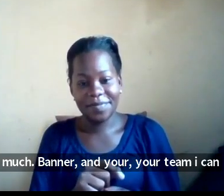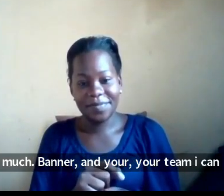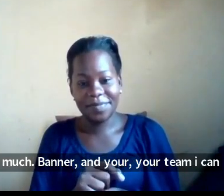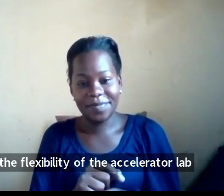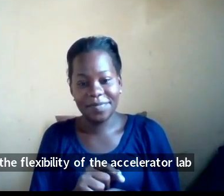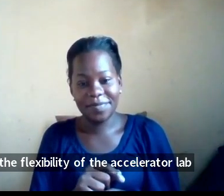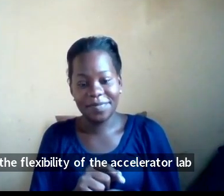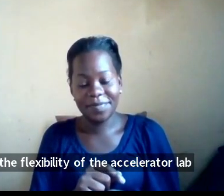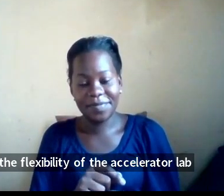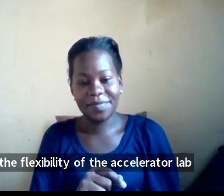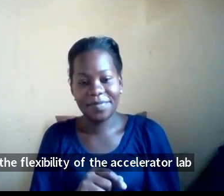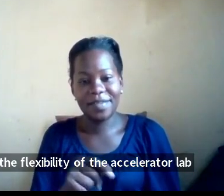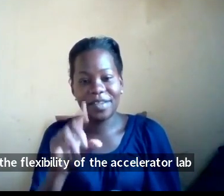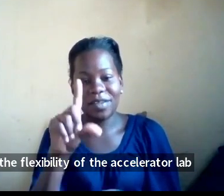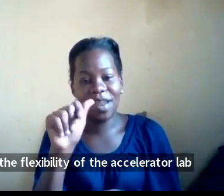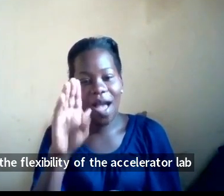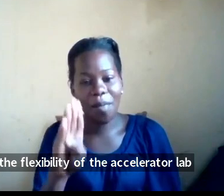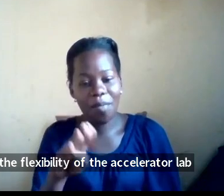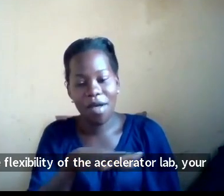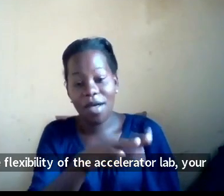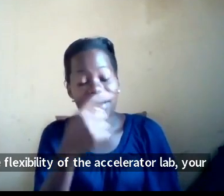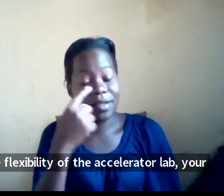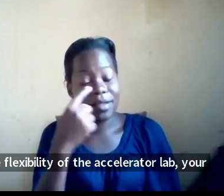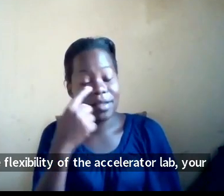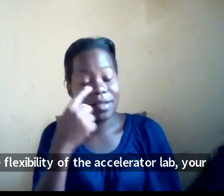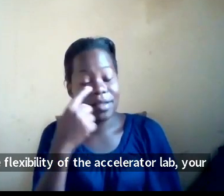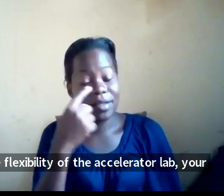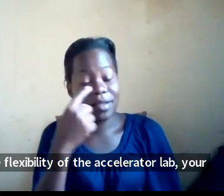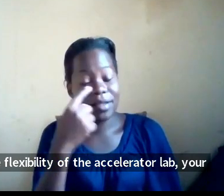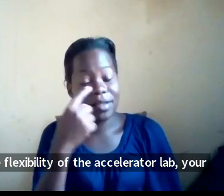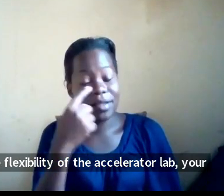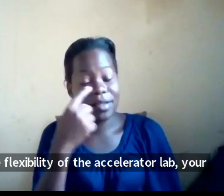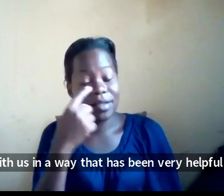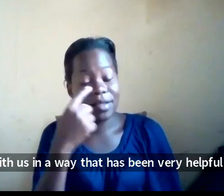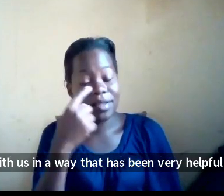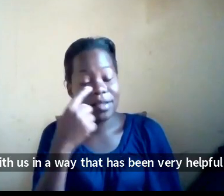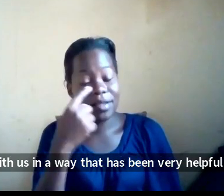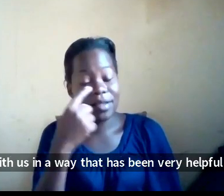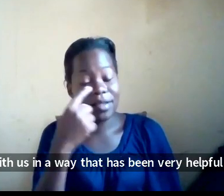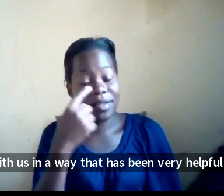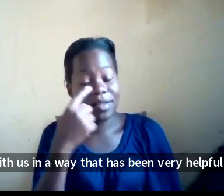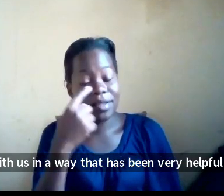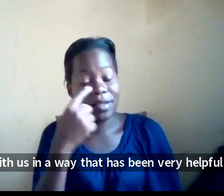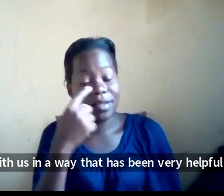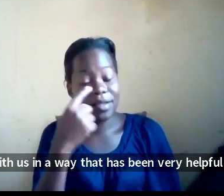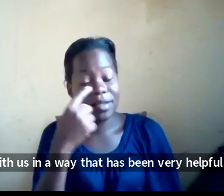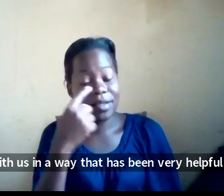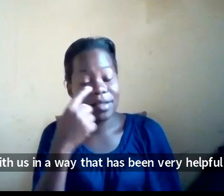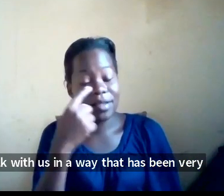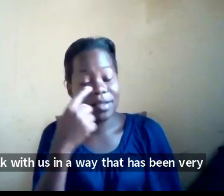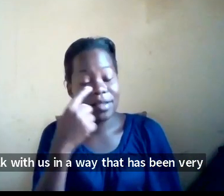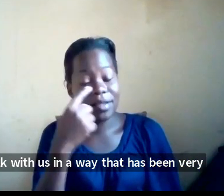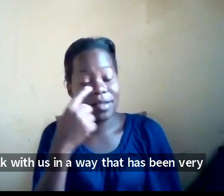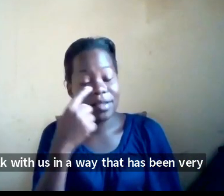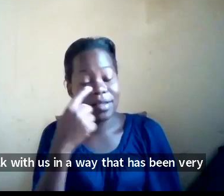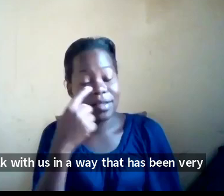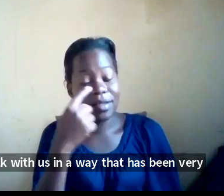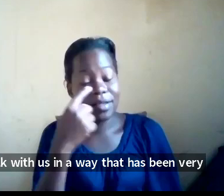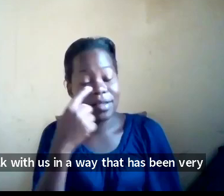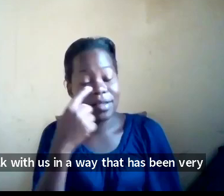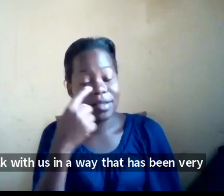Lab, your ability to work with us in a way that has been very helpful. We've been able to pivot quickly, as you can see with